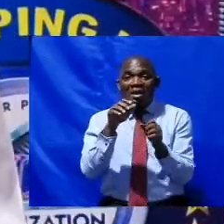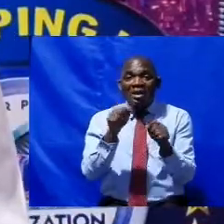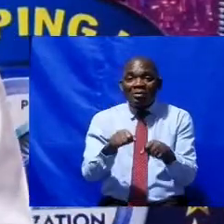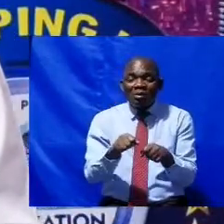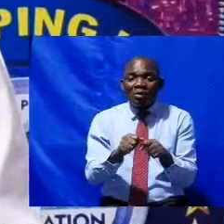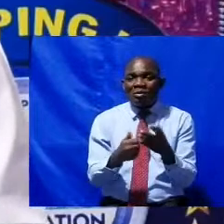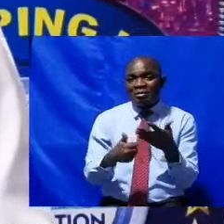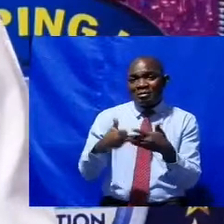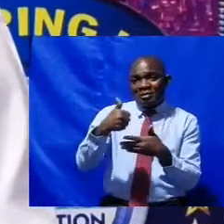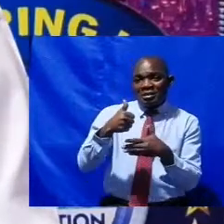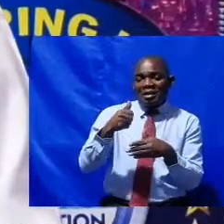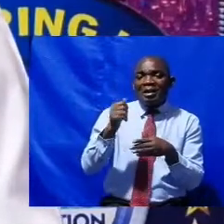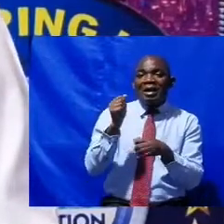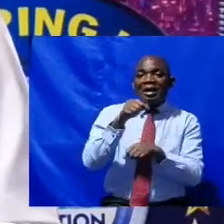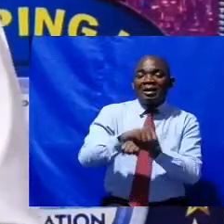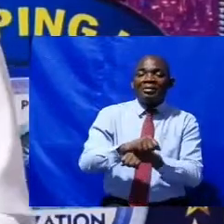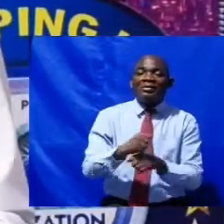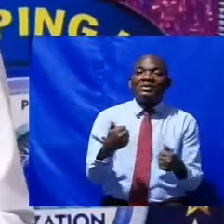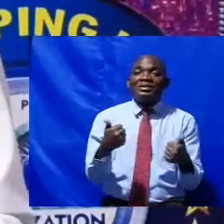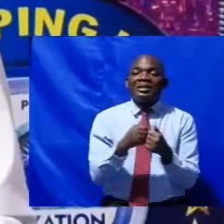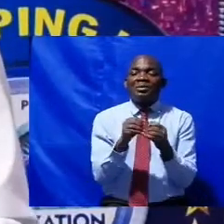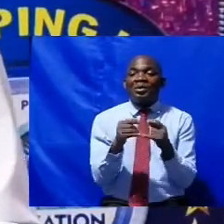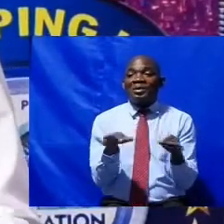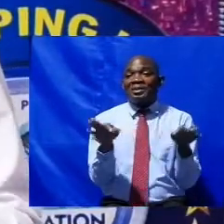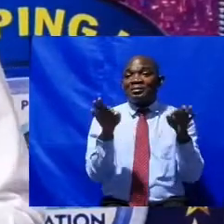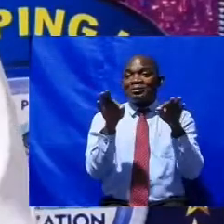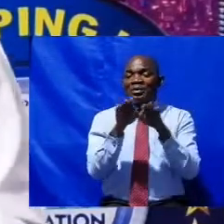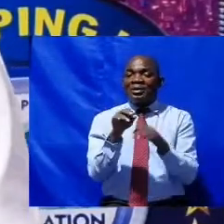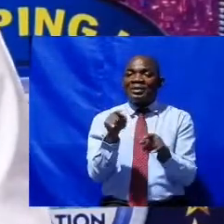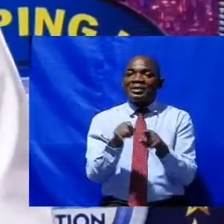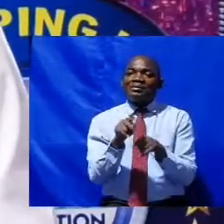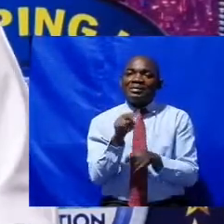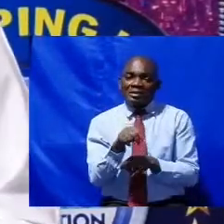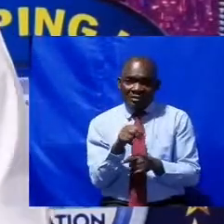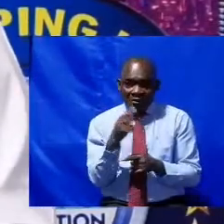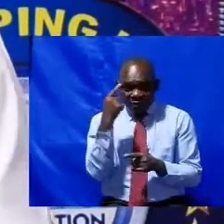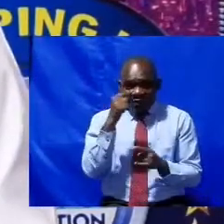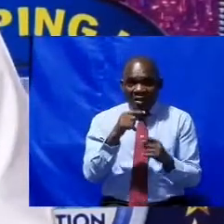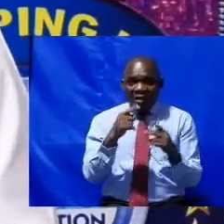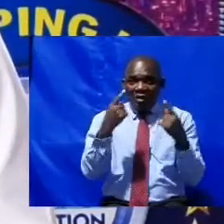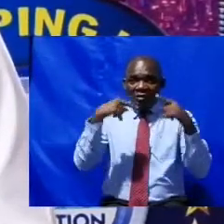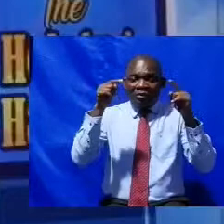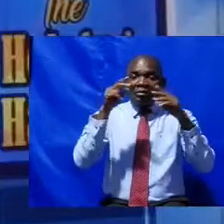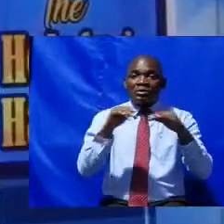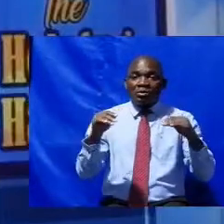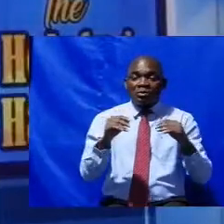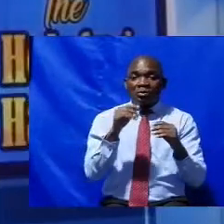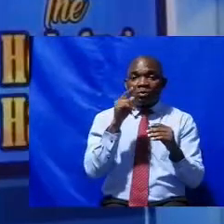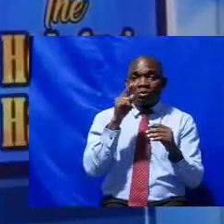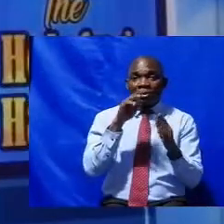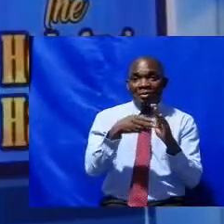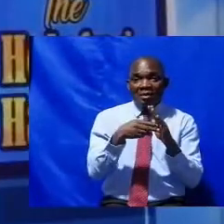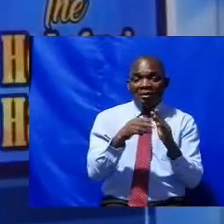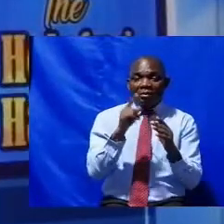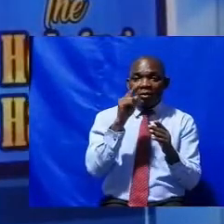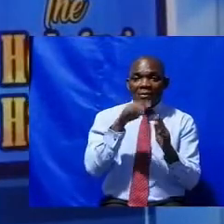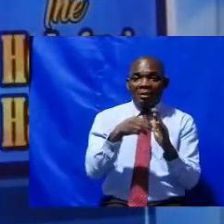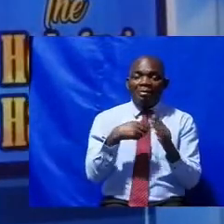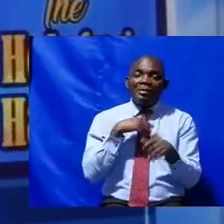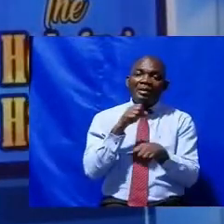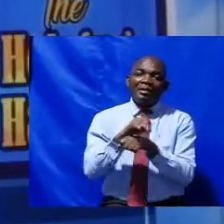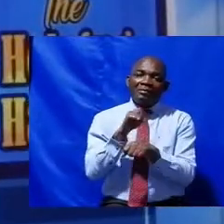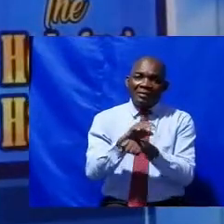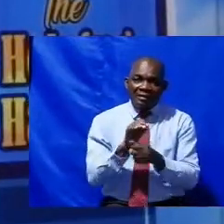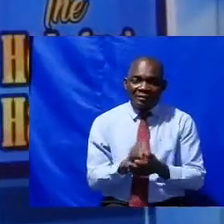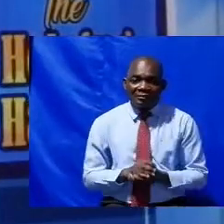your ability to rise above challenges is integral and necessary on your success journey. It has taken 60 seconds for